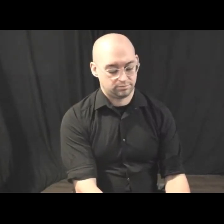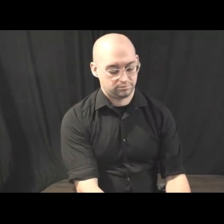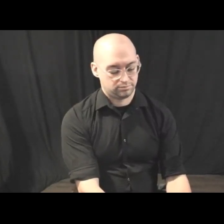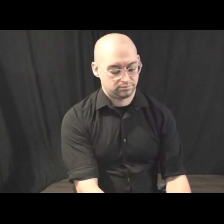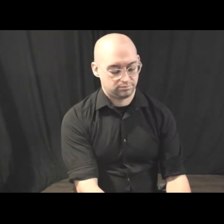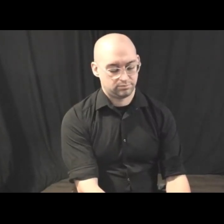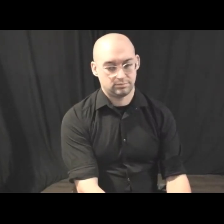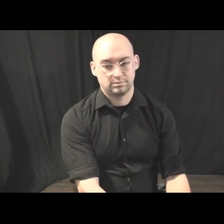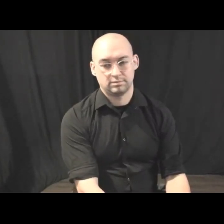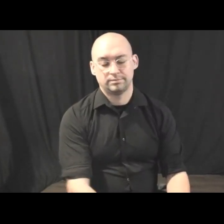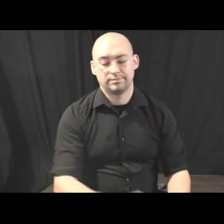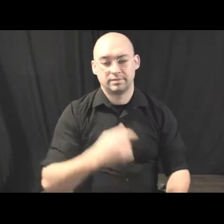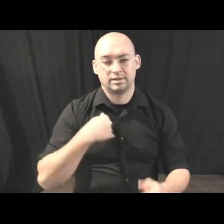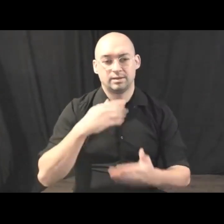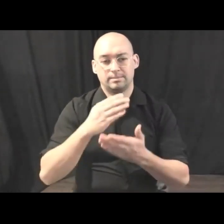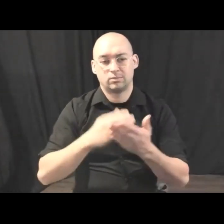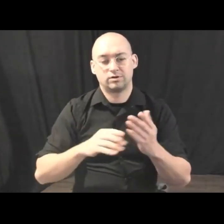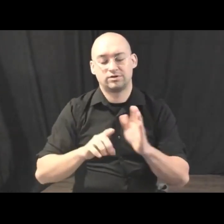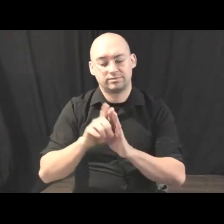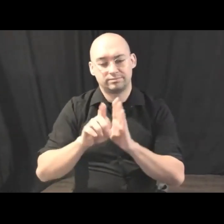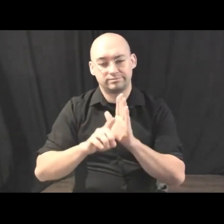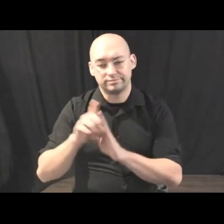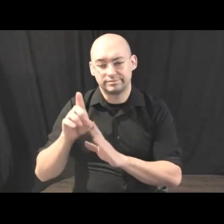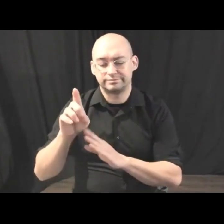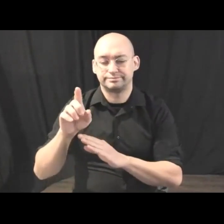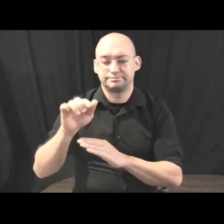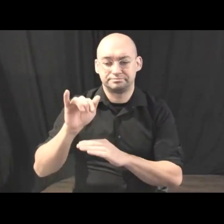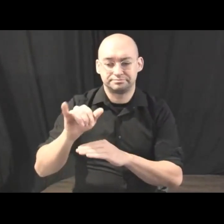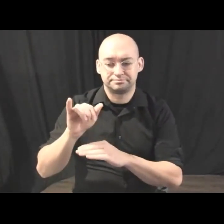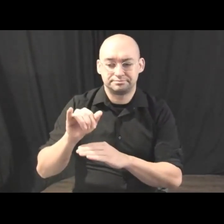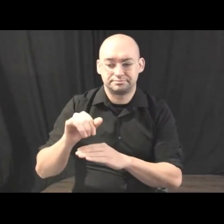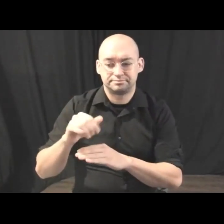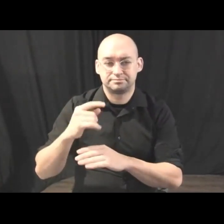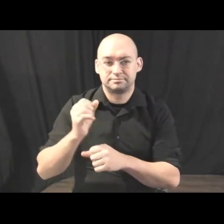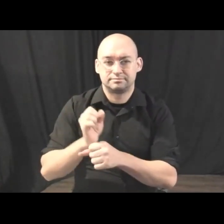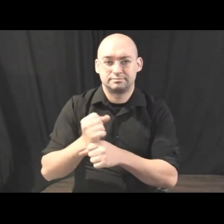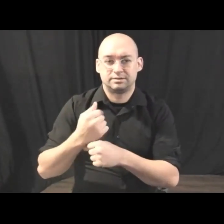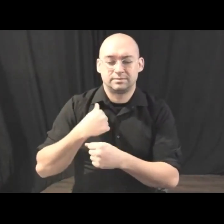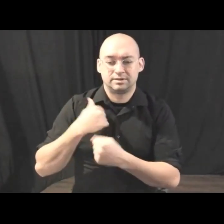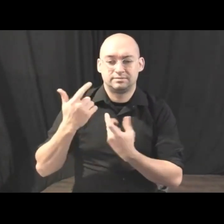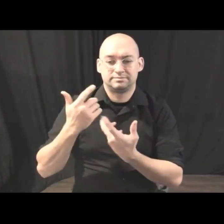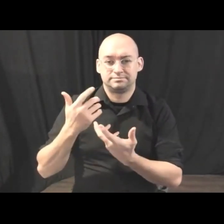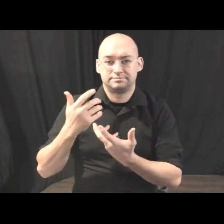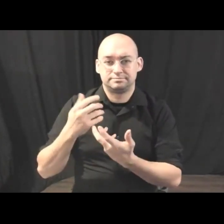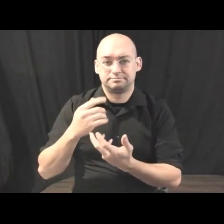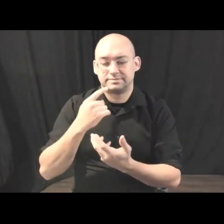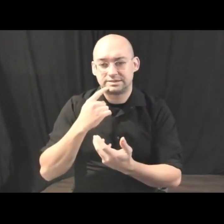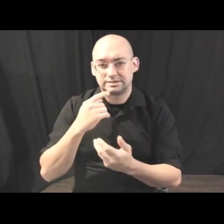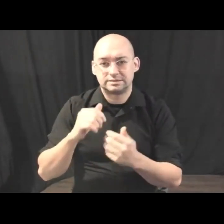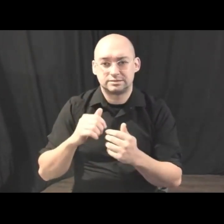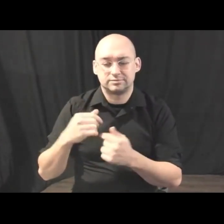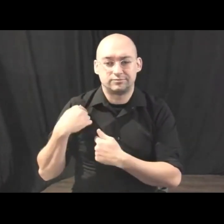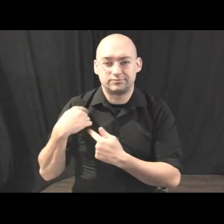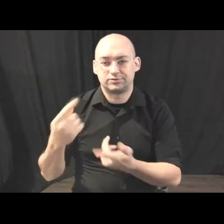of the development of the initial master plan for aging, it's amazing to see how far we've come. It's really,